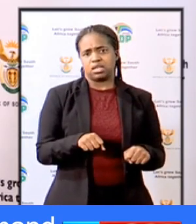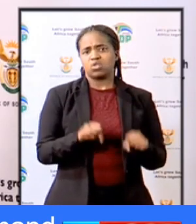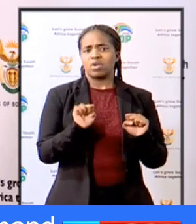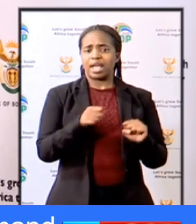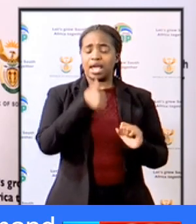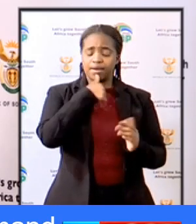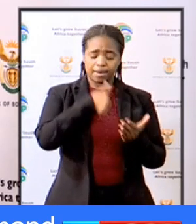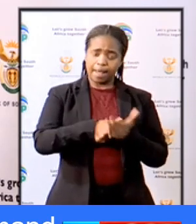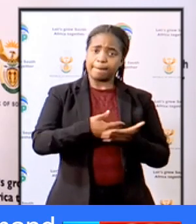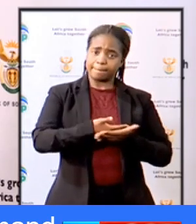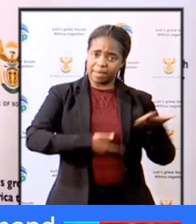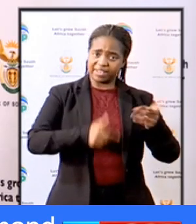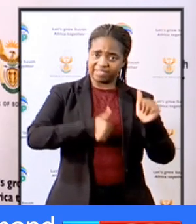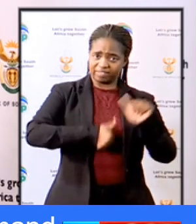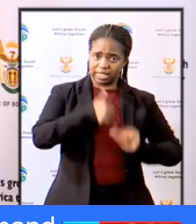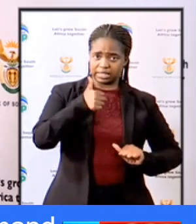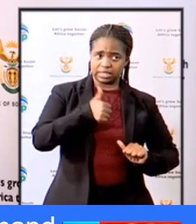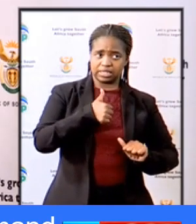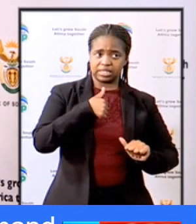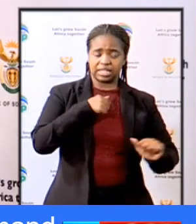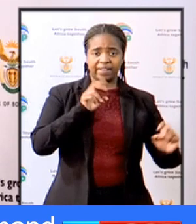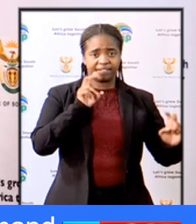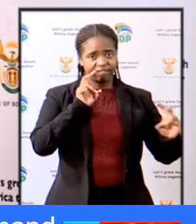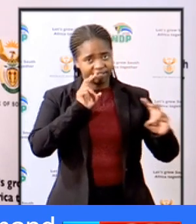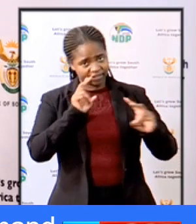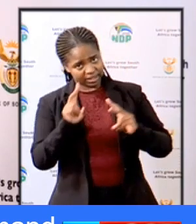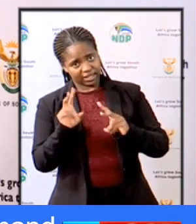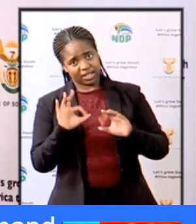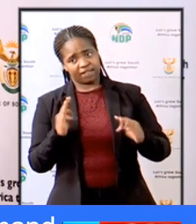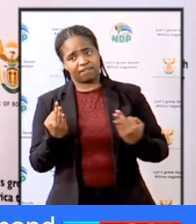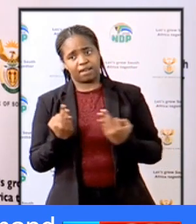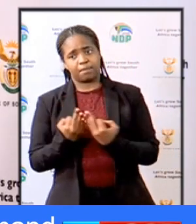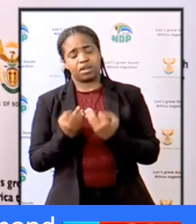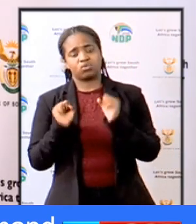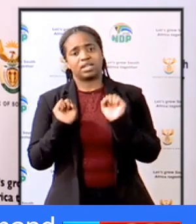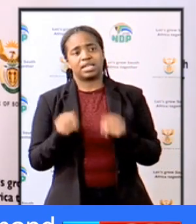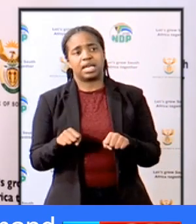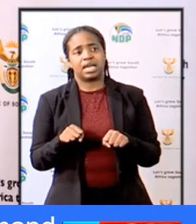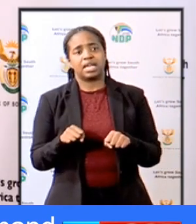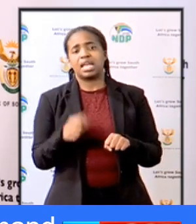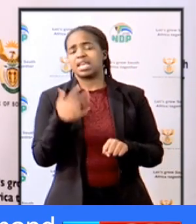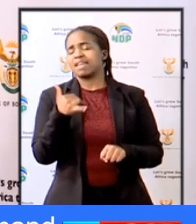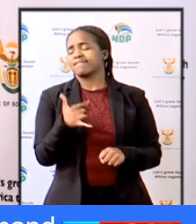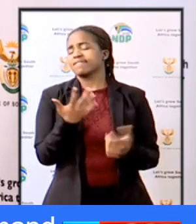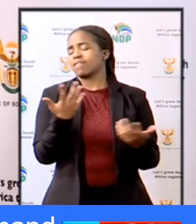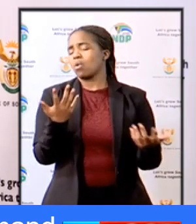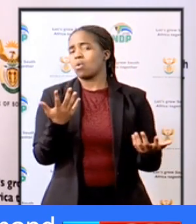permit to go and visit our families if